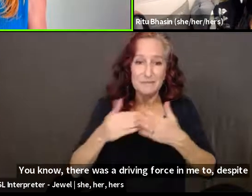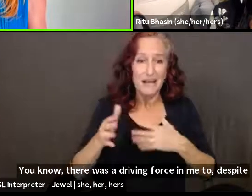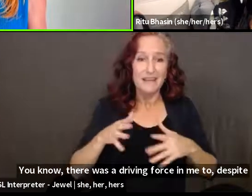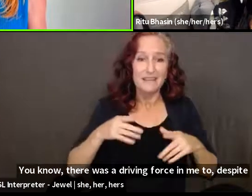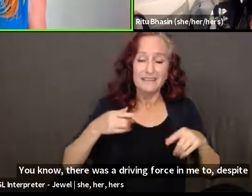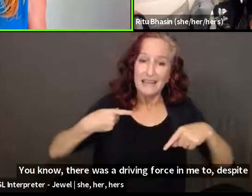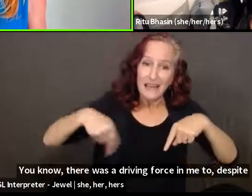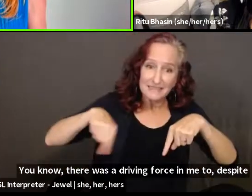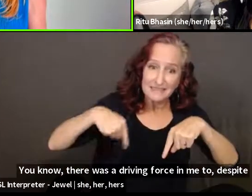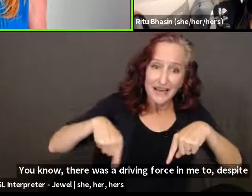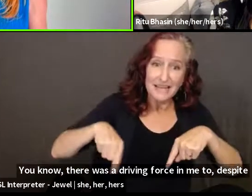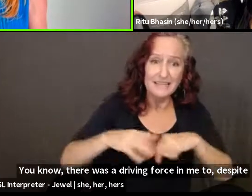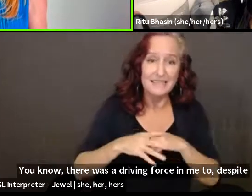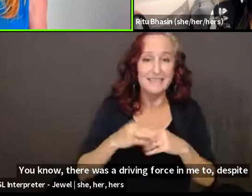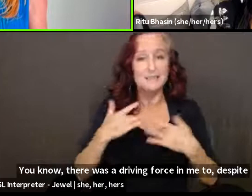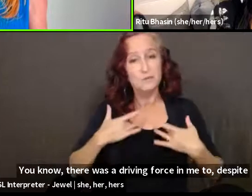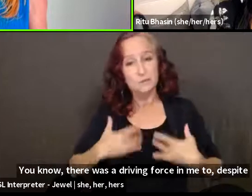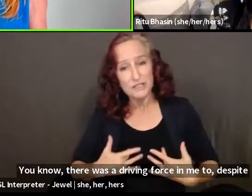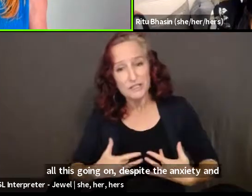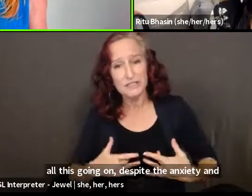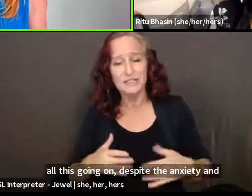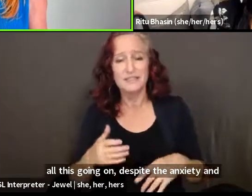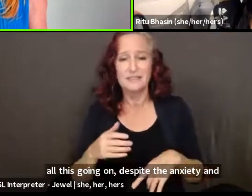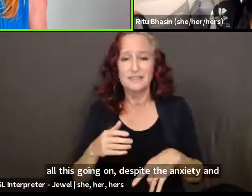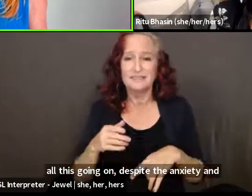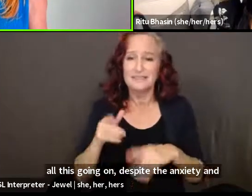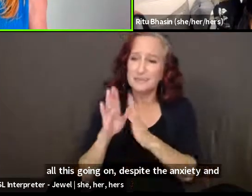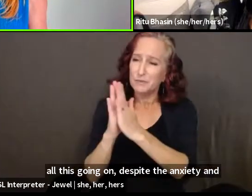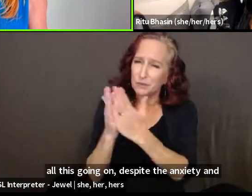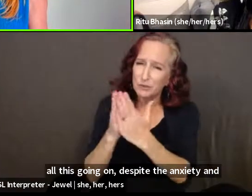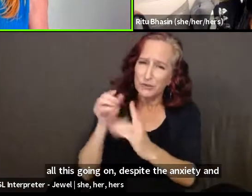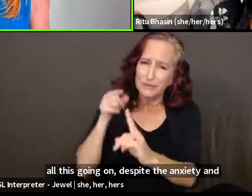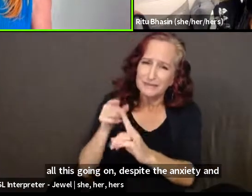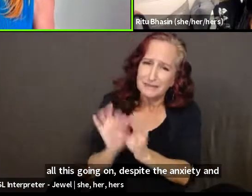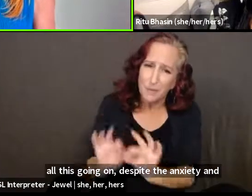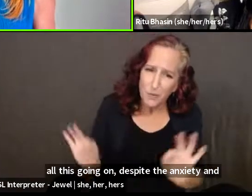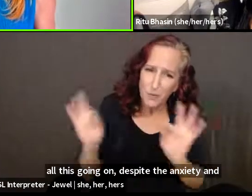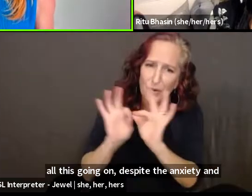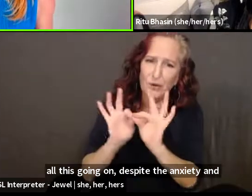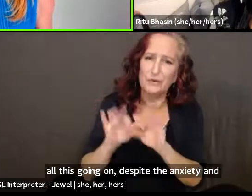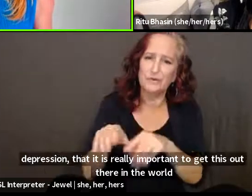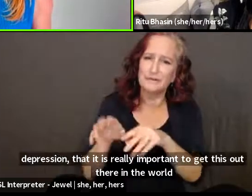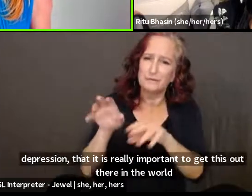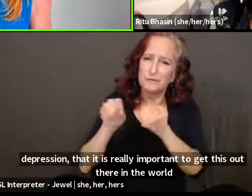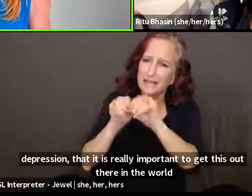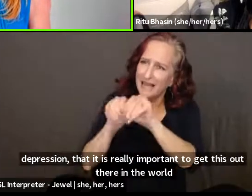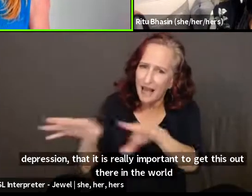of that, that it's really important to get this out there in the world and creating change. And